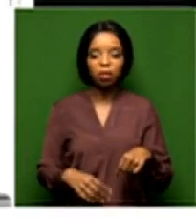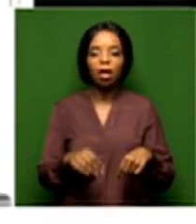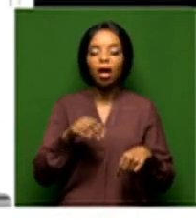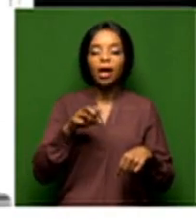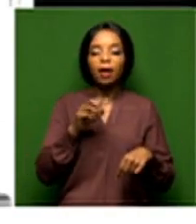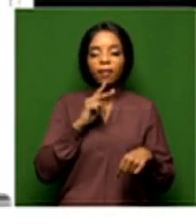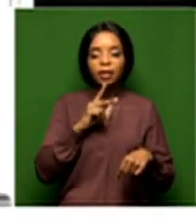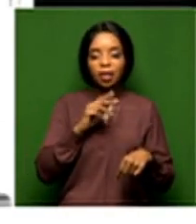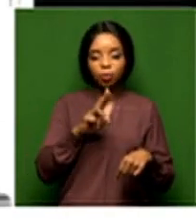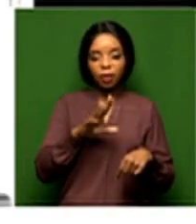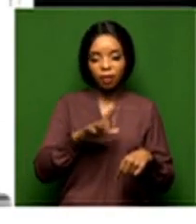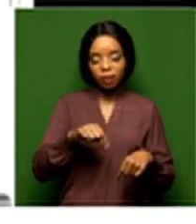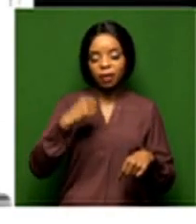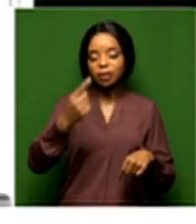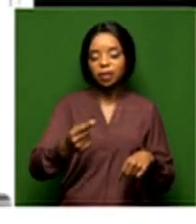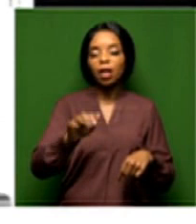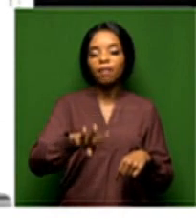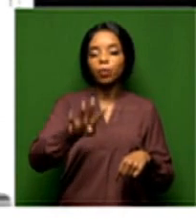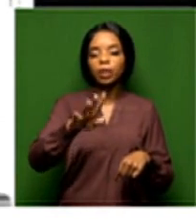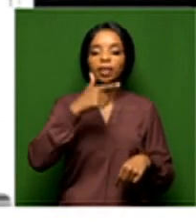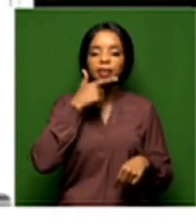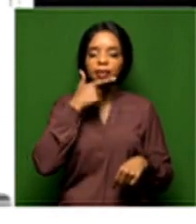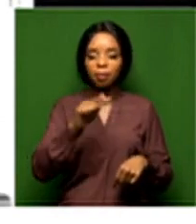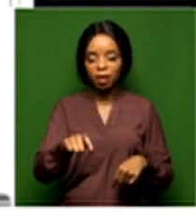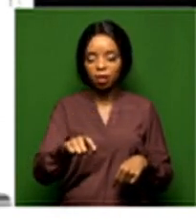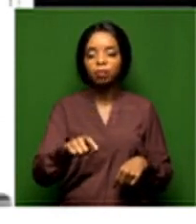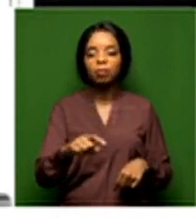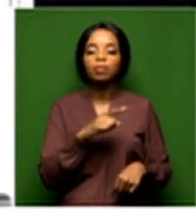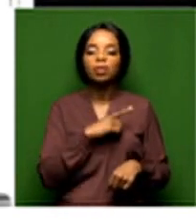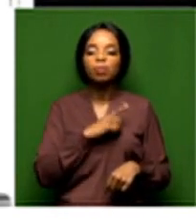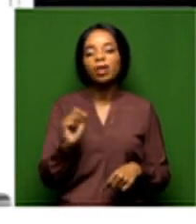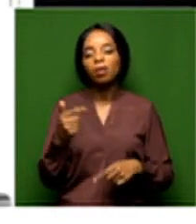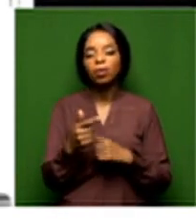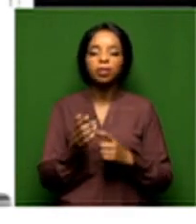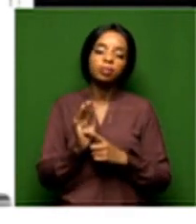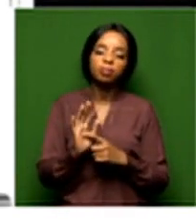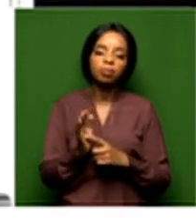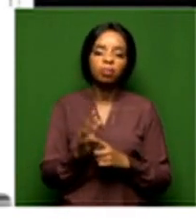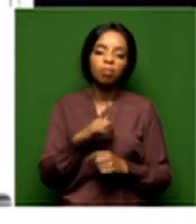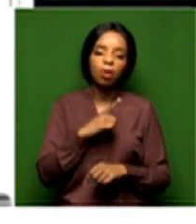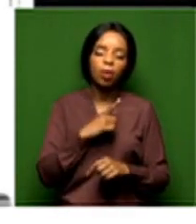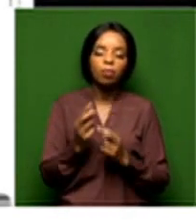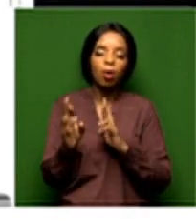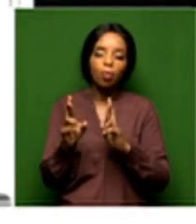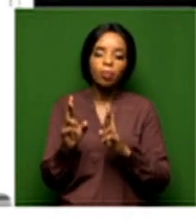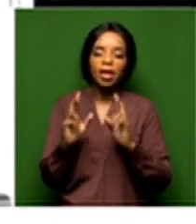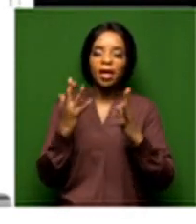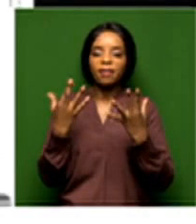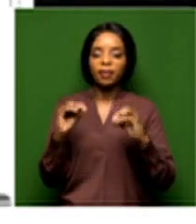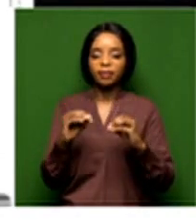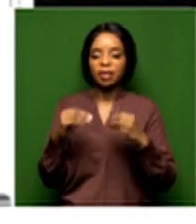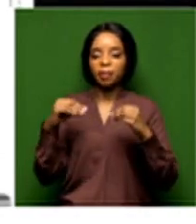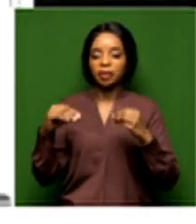have 14 movies, and I'd like to give all my 14 filmmakers and possibly 50 SMMEs to come